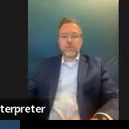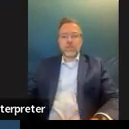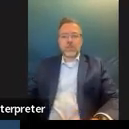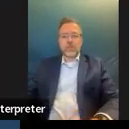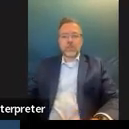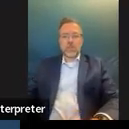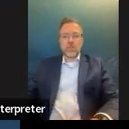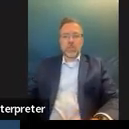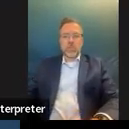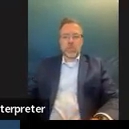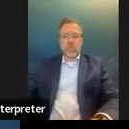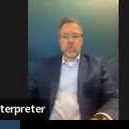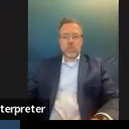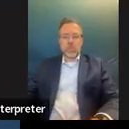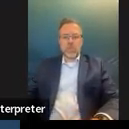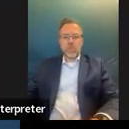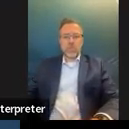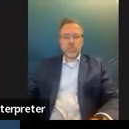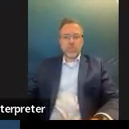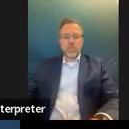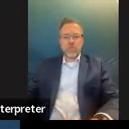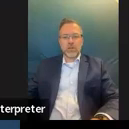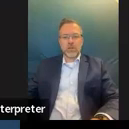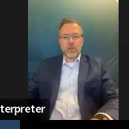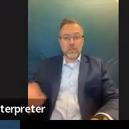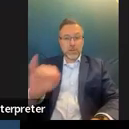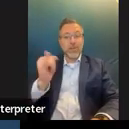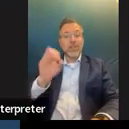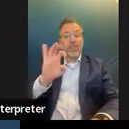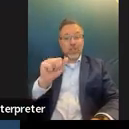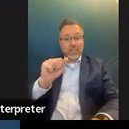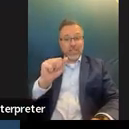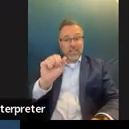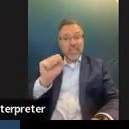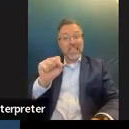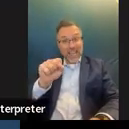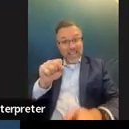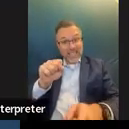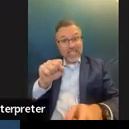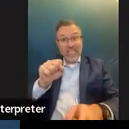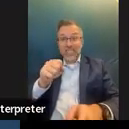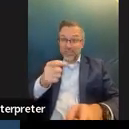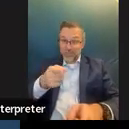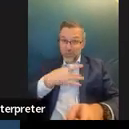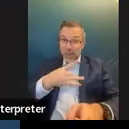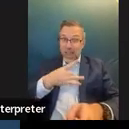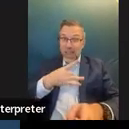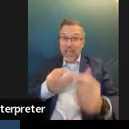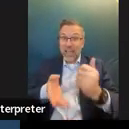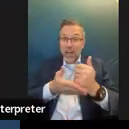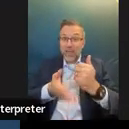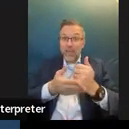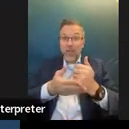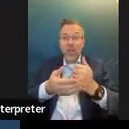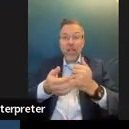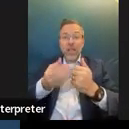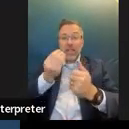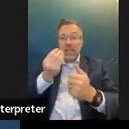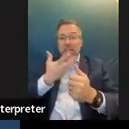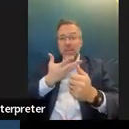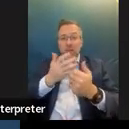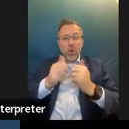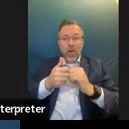No? Yes. Thank you, Jessica. Is it helpful, or are there ways that we could tweak it, do you think,